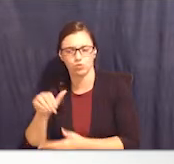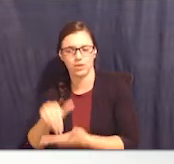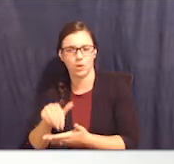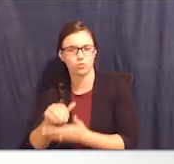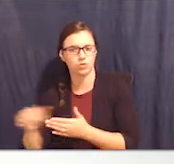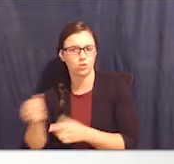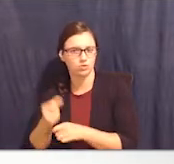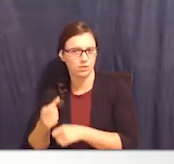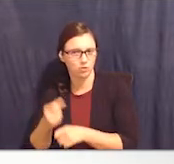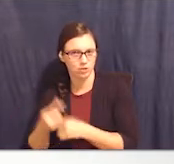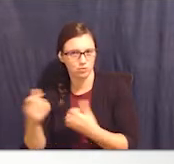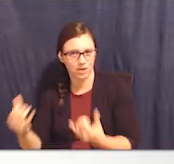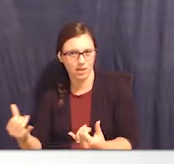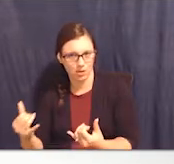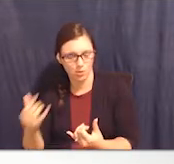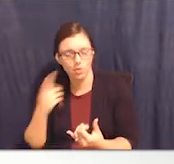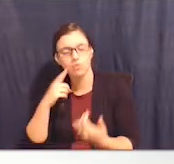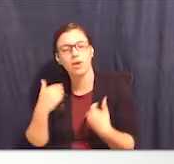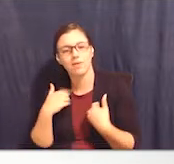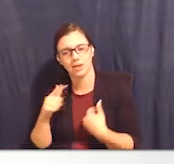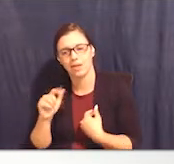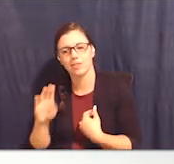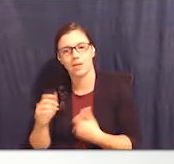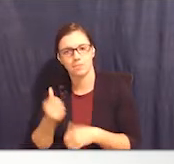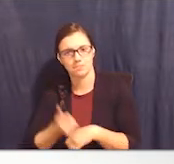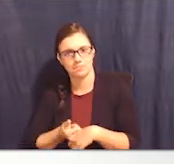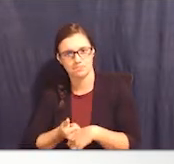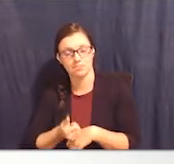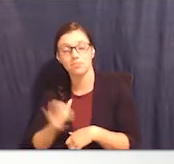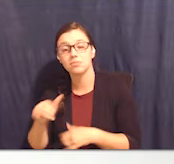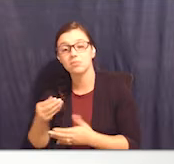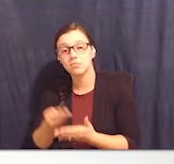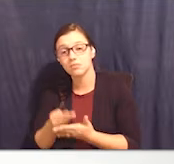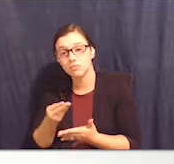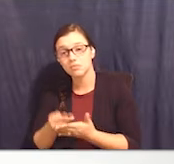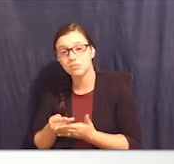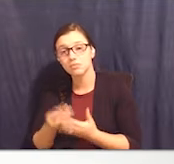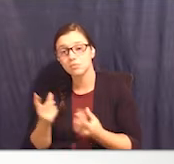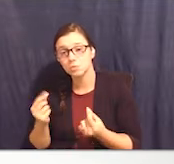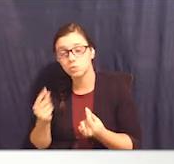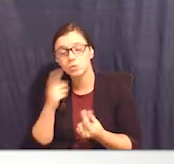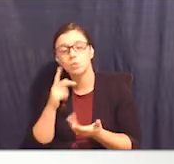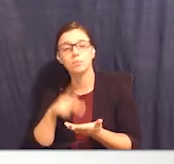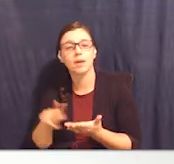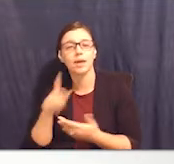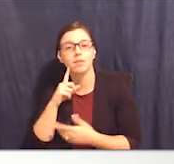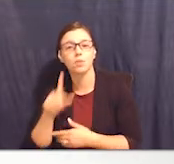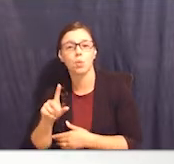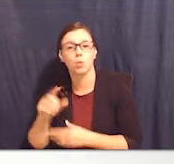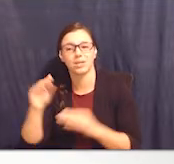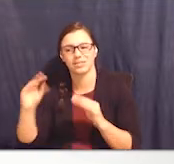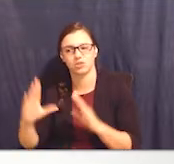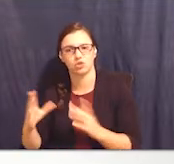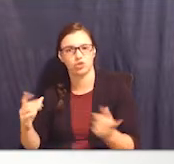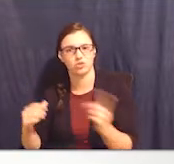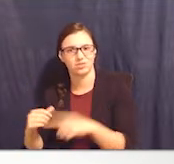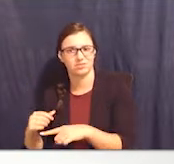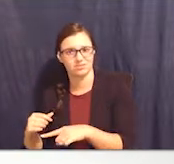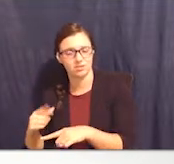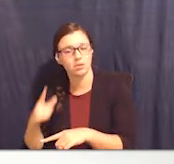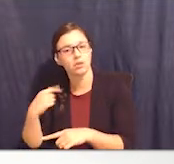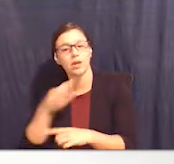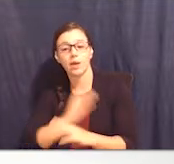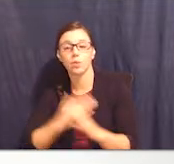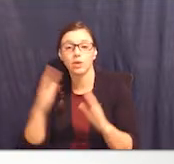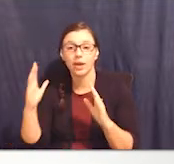to see what is the College of the Florida Keys. We want them to go see IES at UCF.